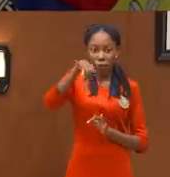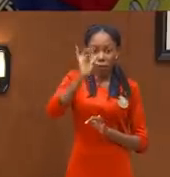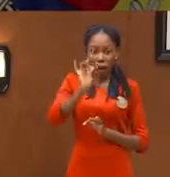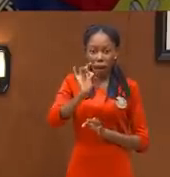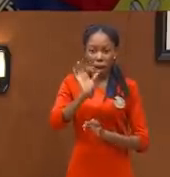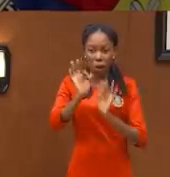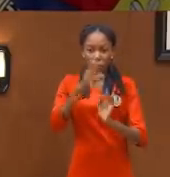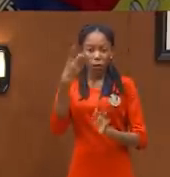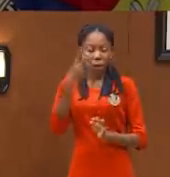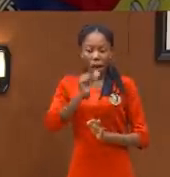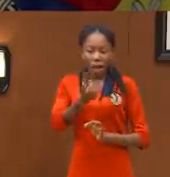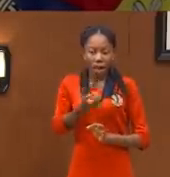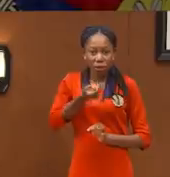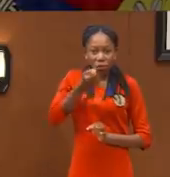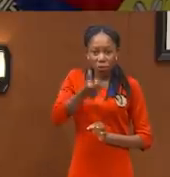link